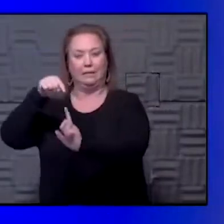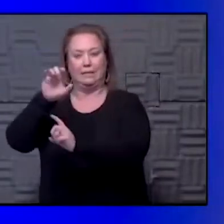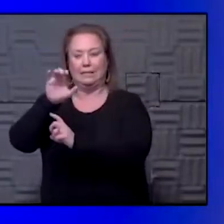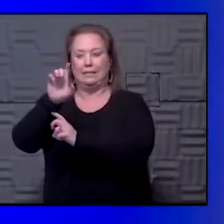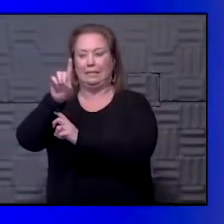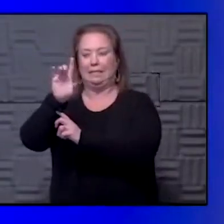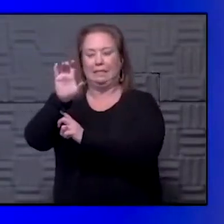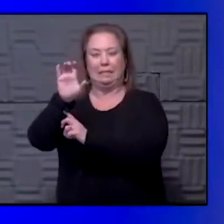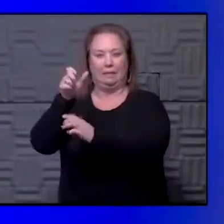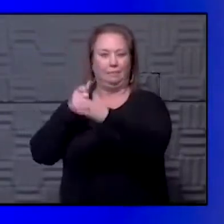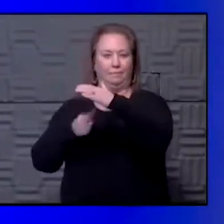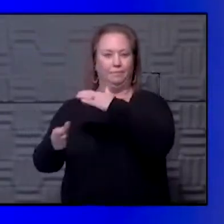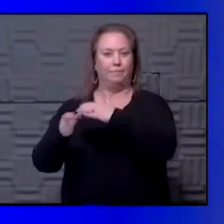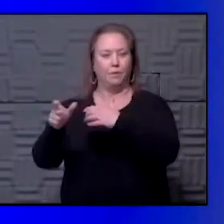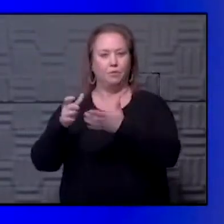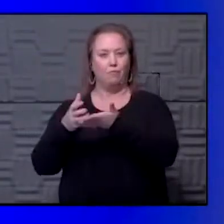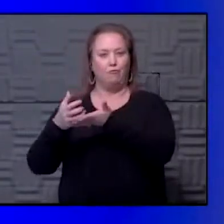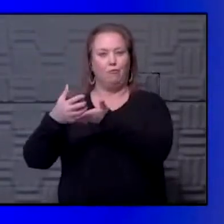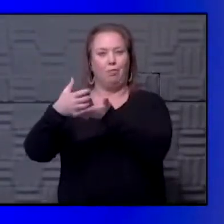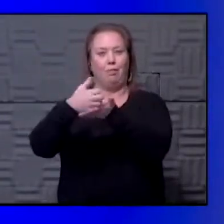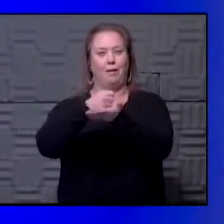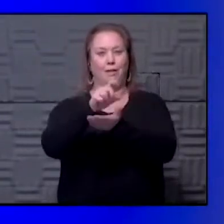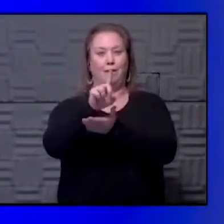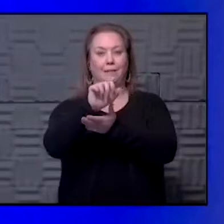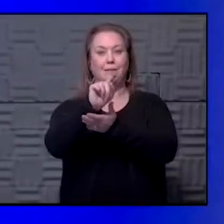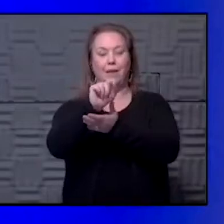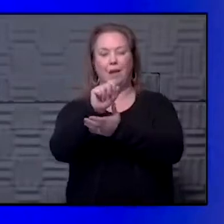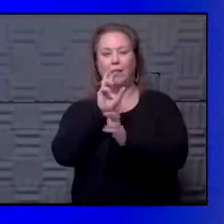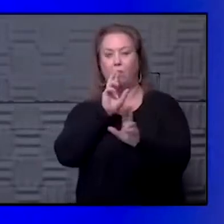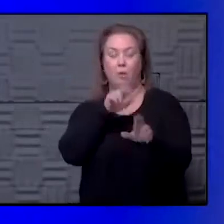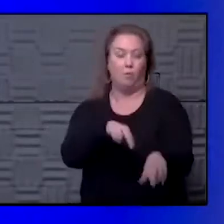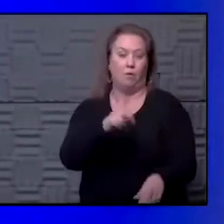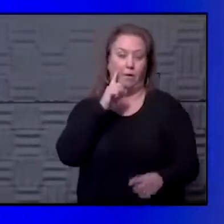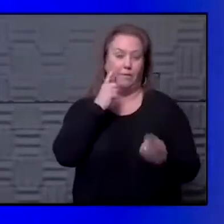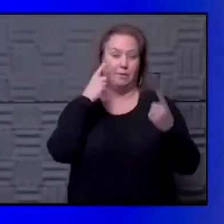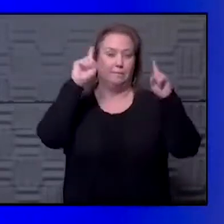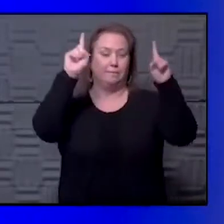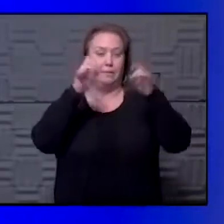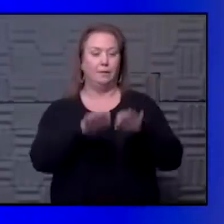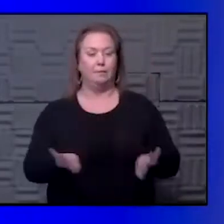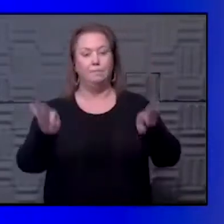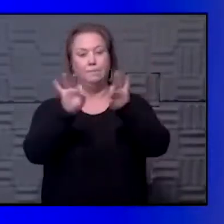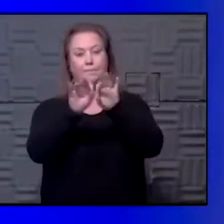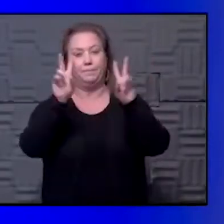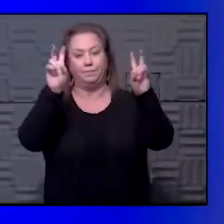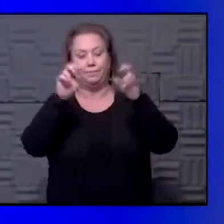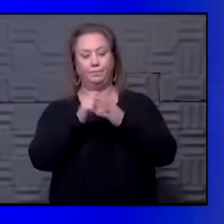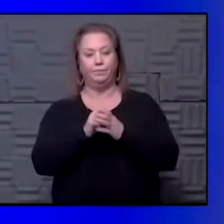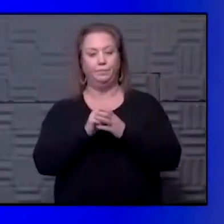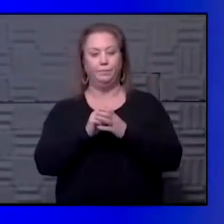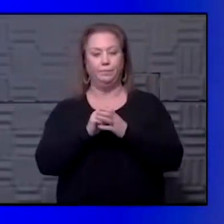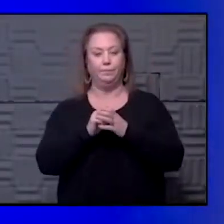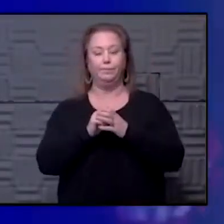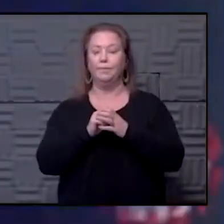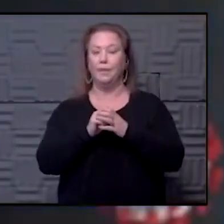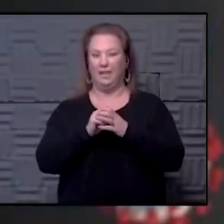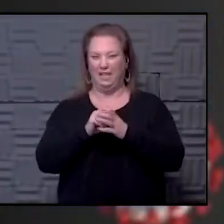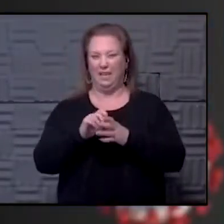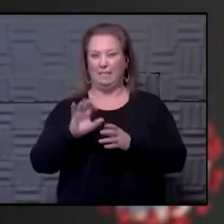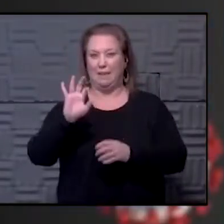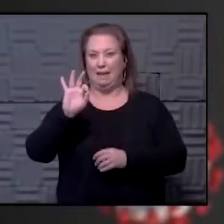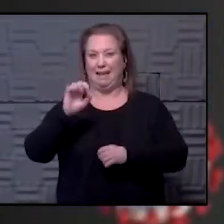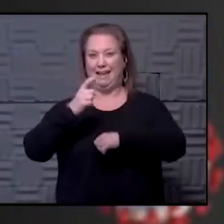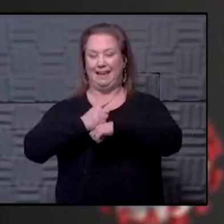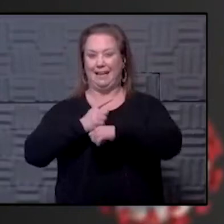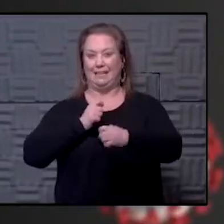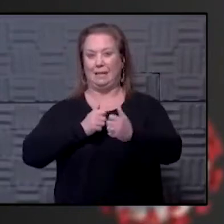CDC. So certainly they are collecting a lot of data, and I'm sure we'll report it if it's a significant issue. It's been 9 days since I got my first